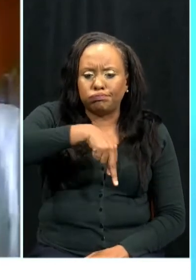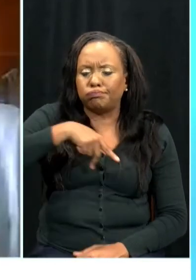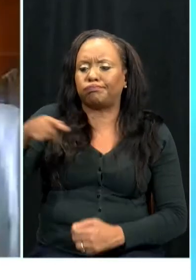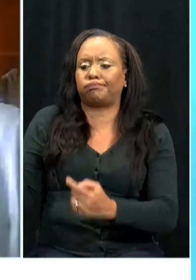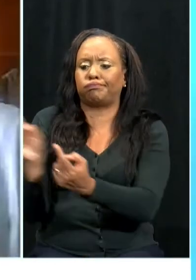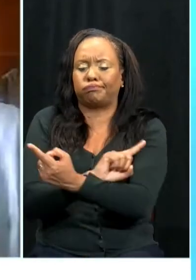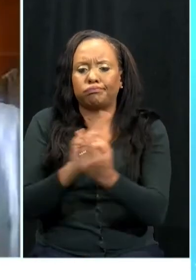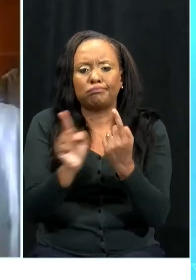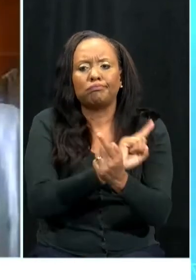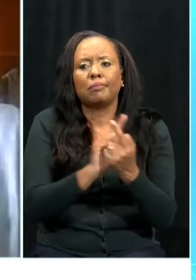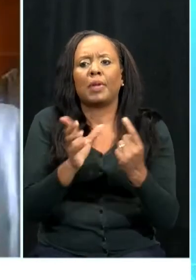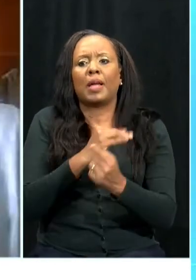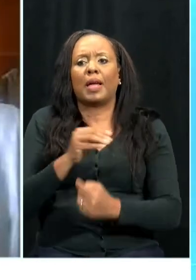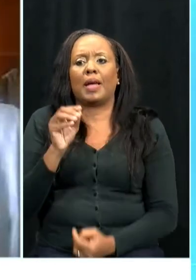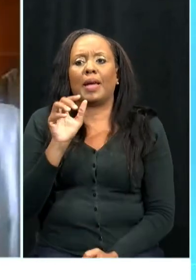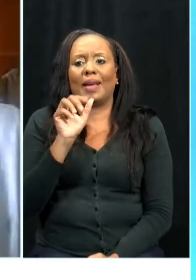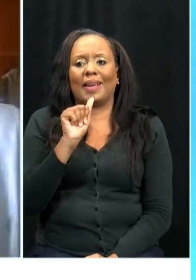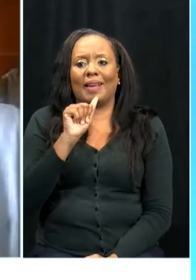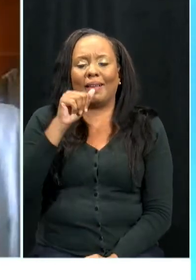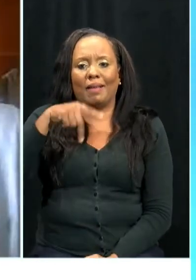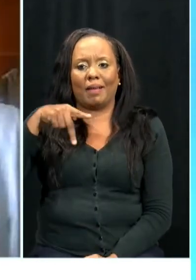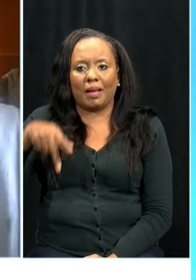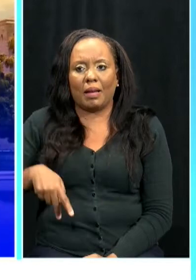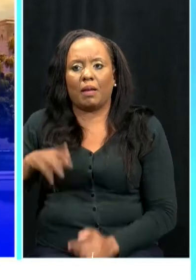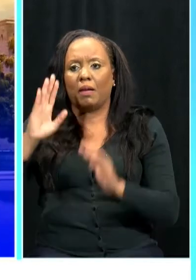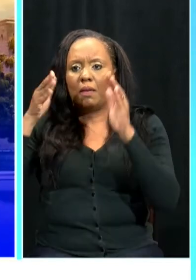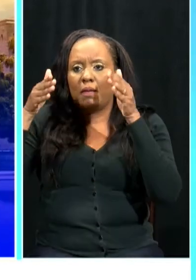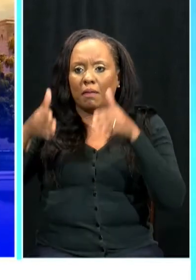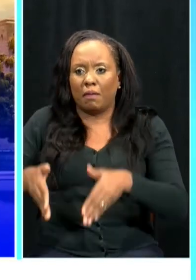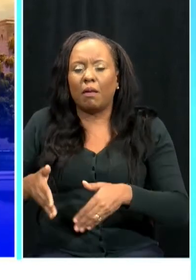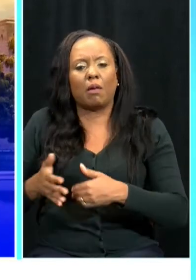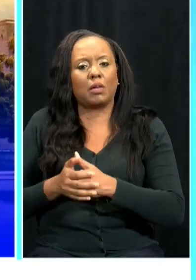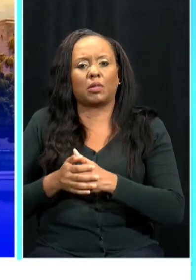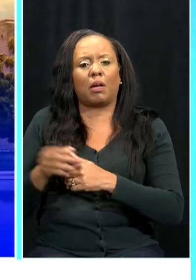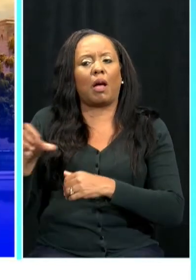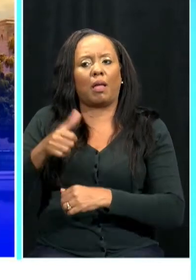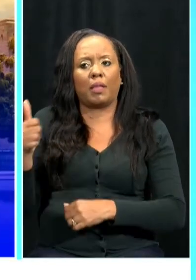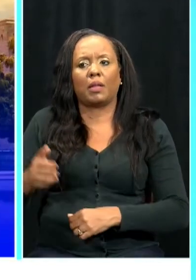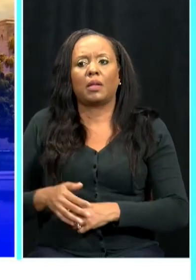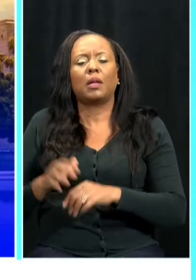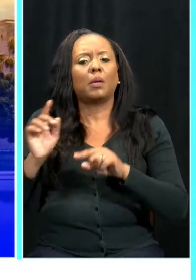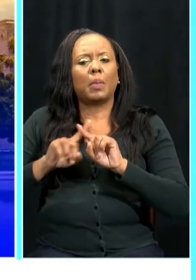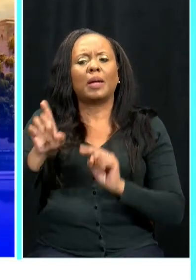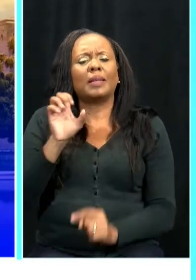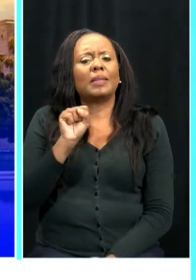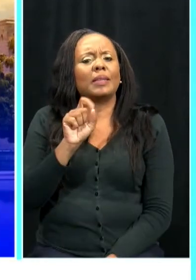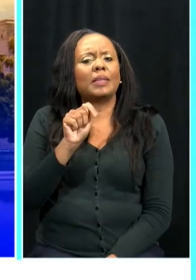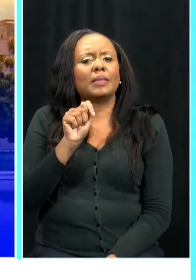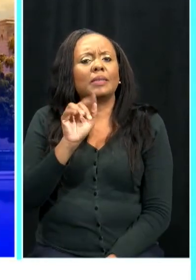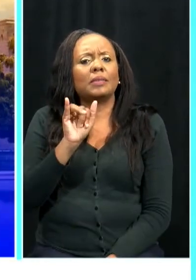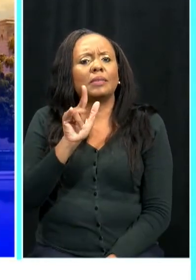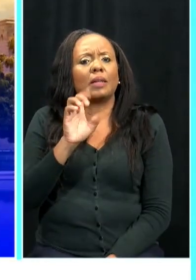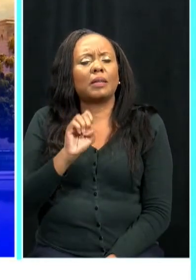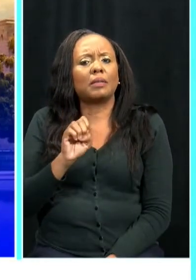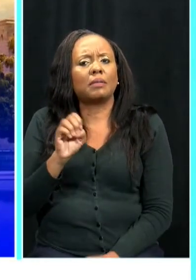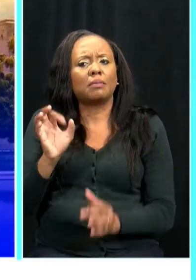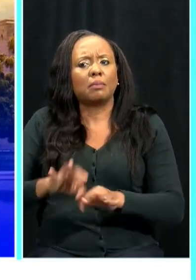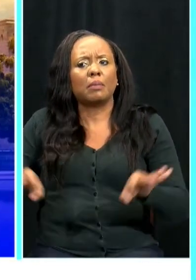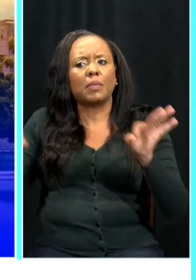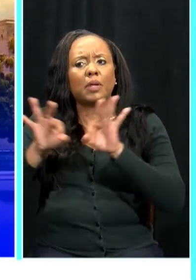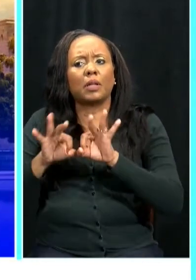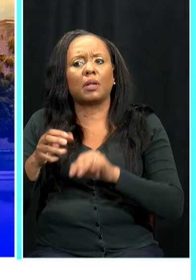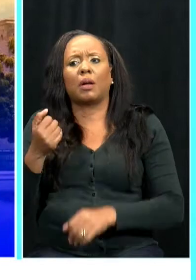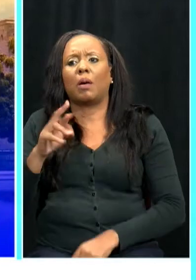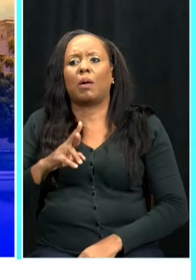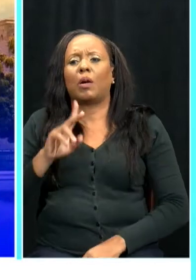extent, is the cheaper alternative. Is style part of the party's ethos, or is it a reflection of its